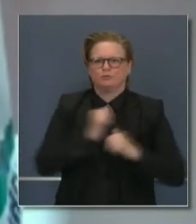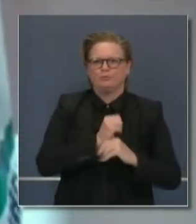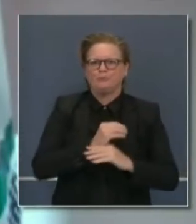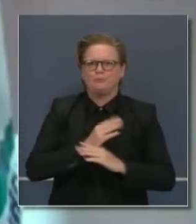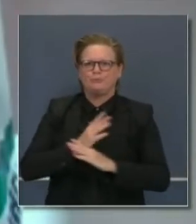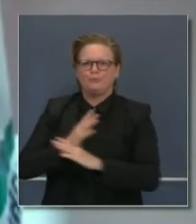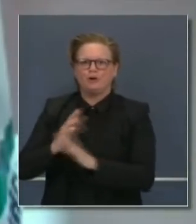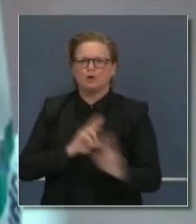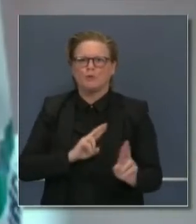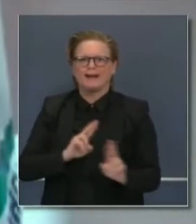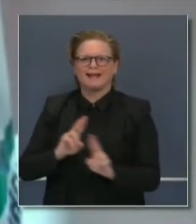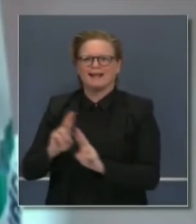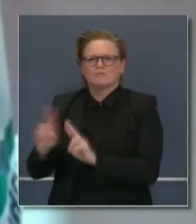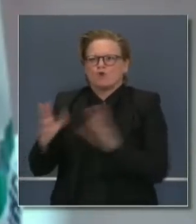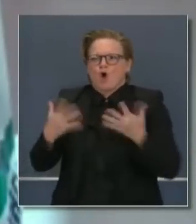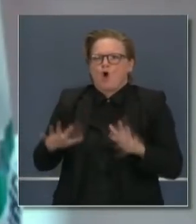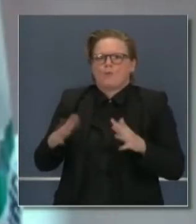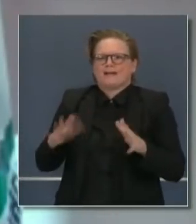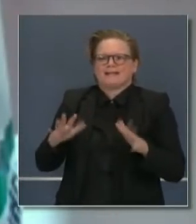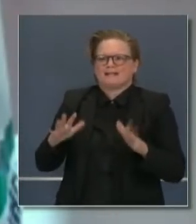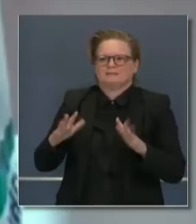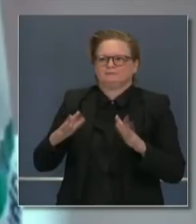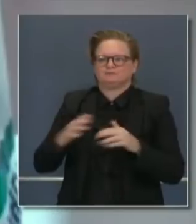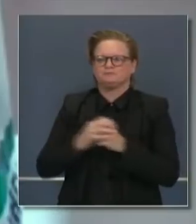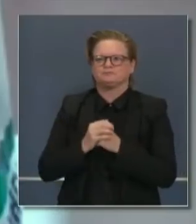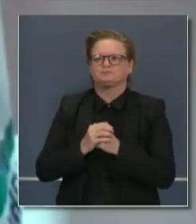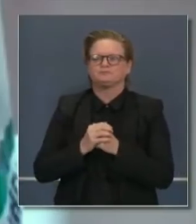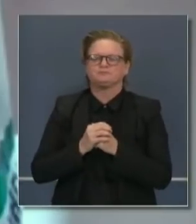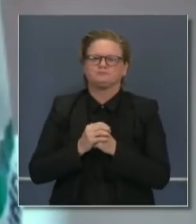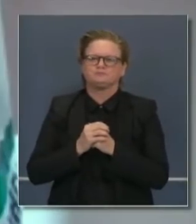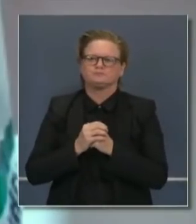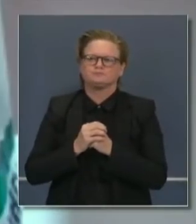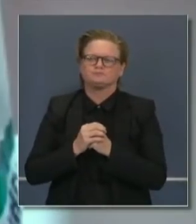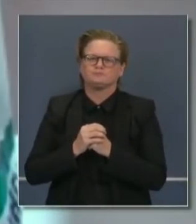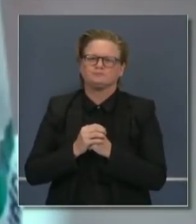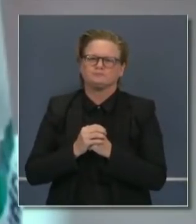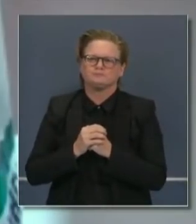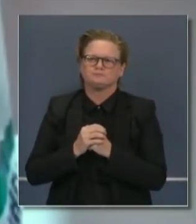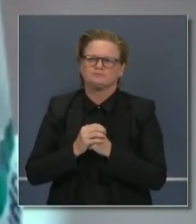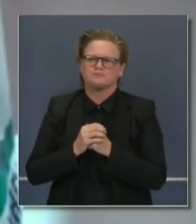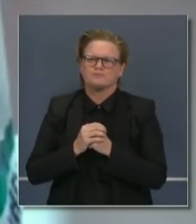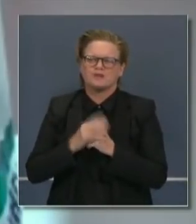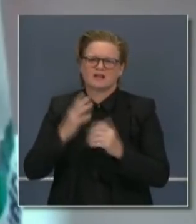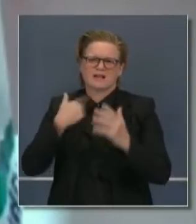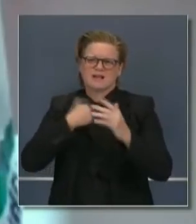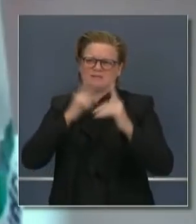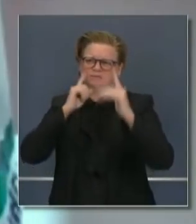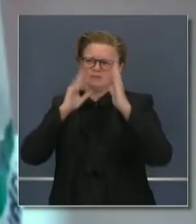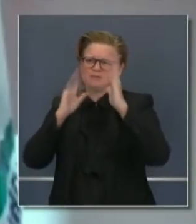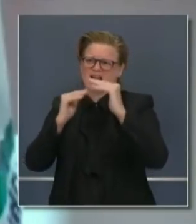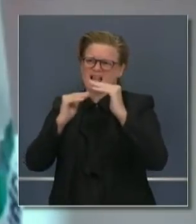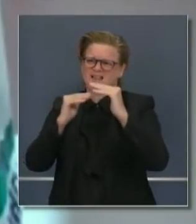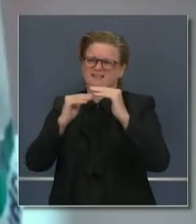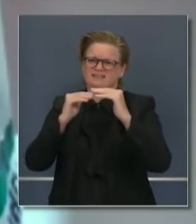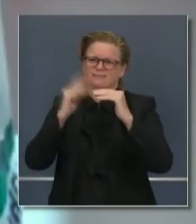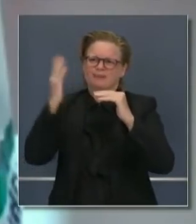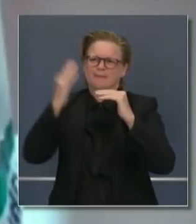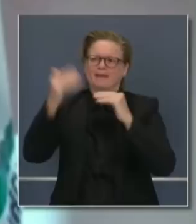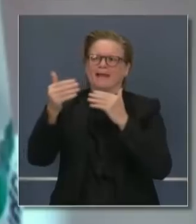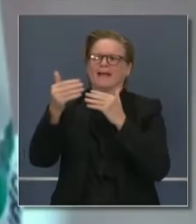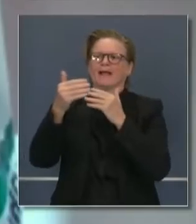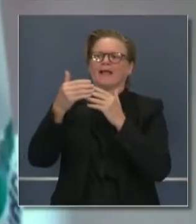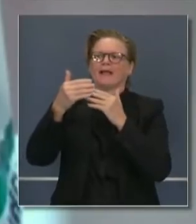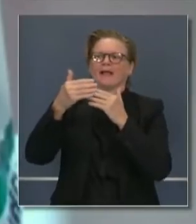some limitations. As the governor said, we're prepared for that. Frankly, expect some of that the estimates would shift